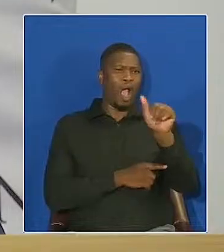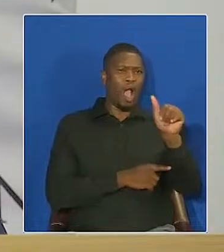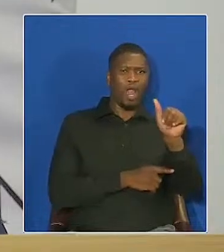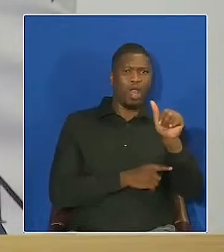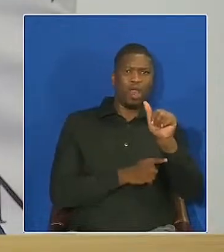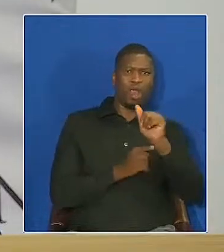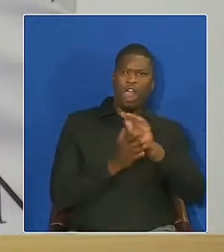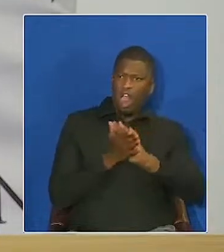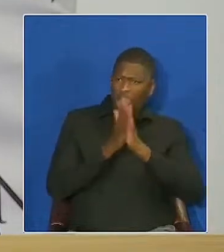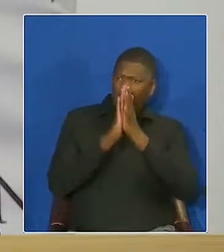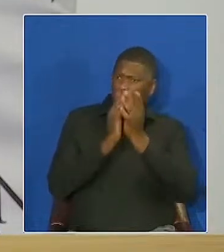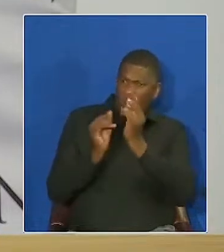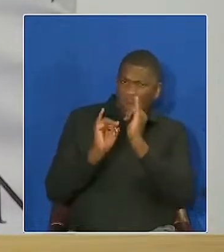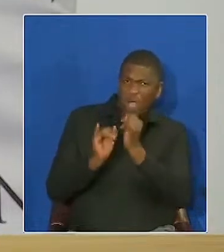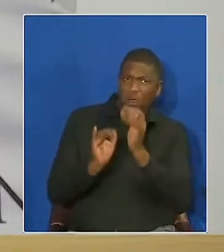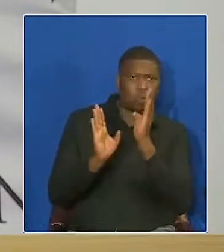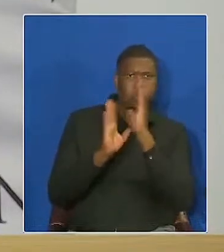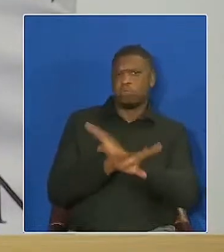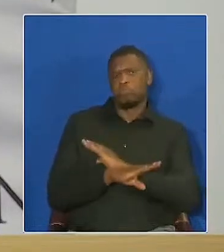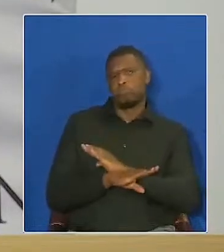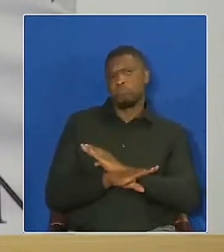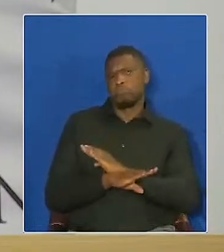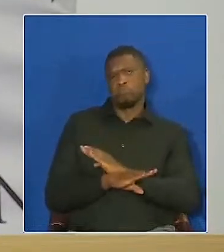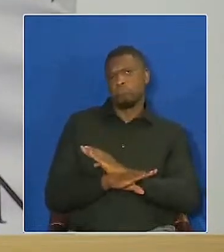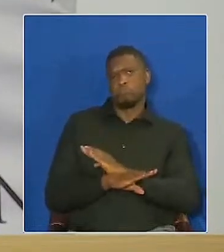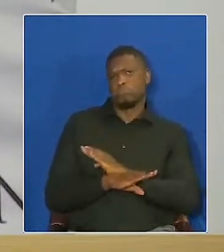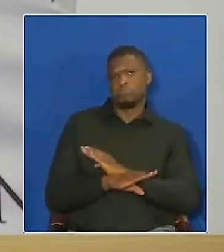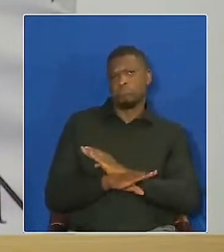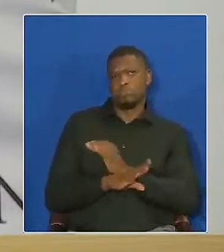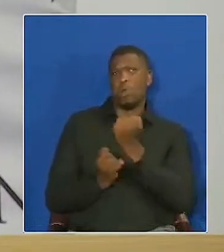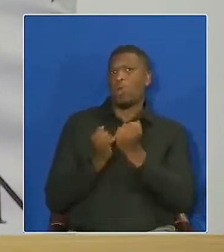which is contrary to what the